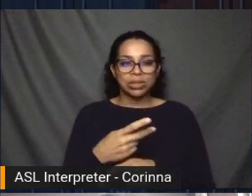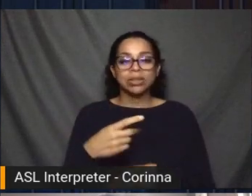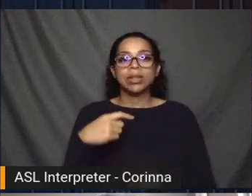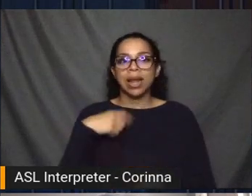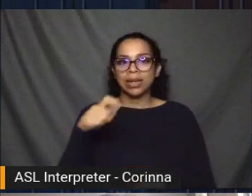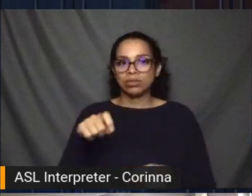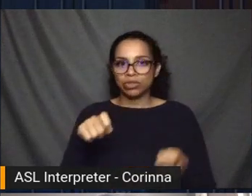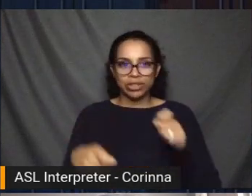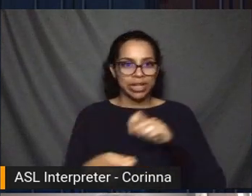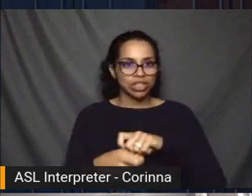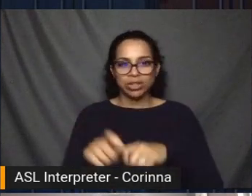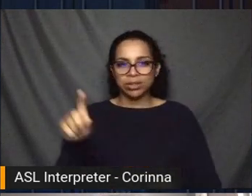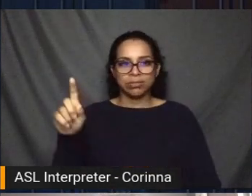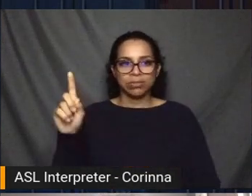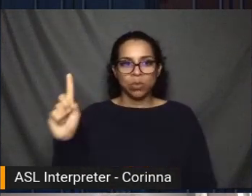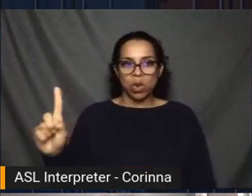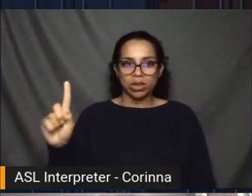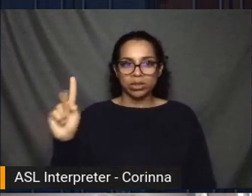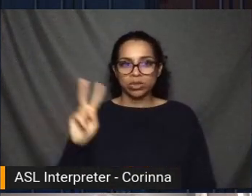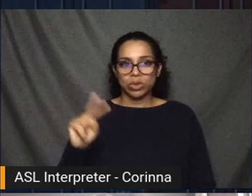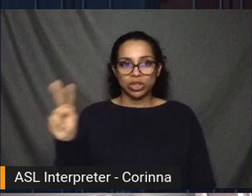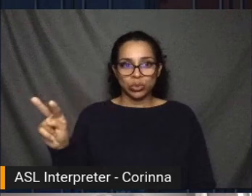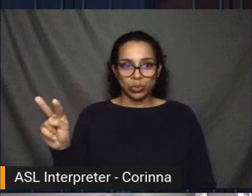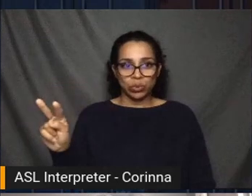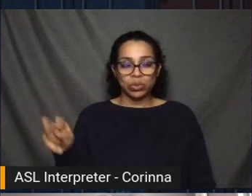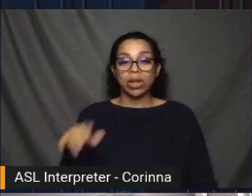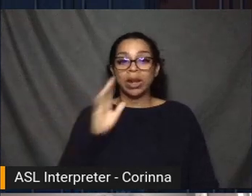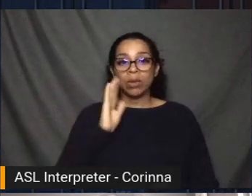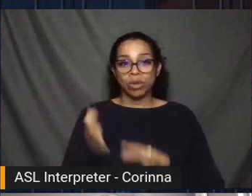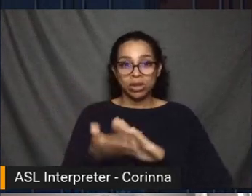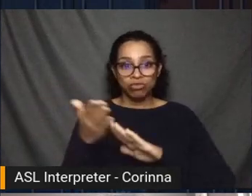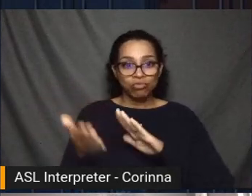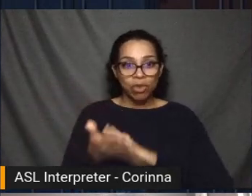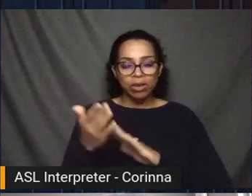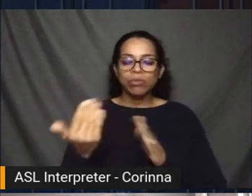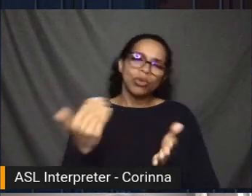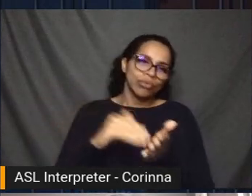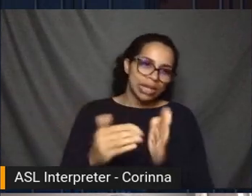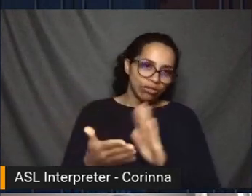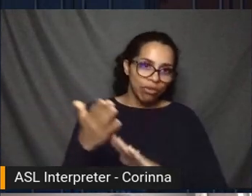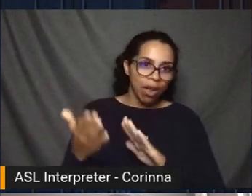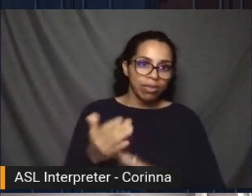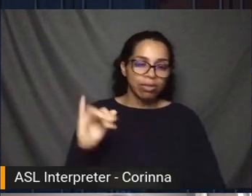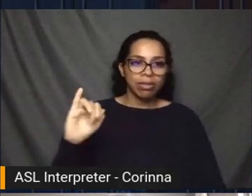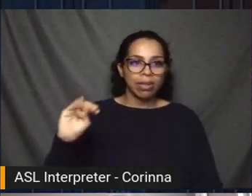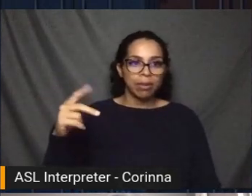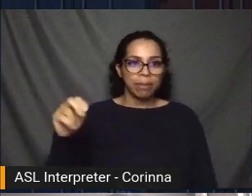to 122. I'm going to rerun the import command.